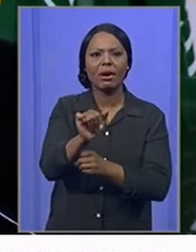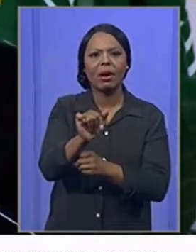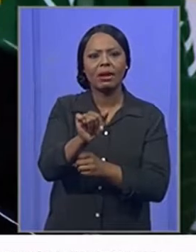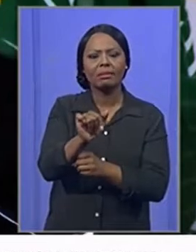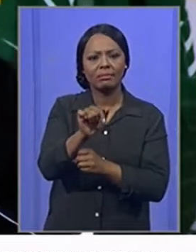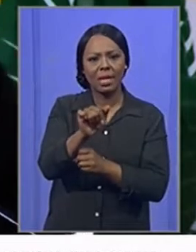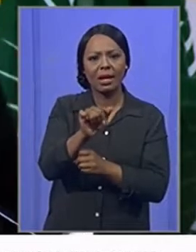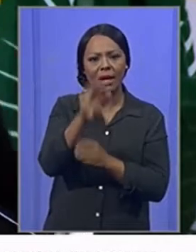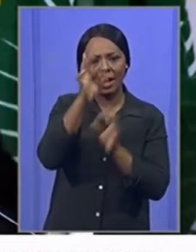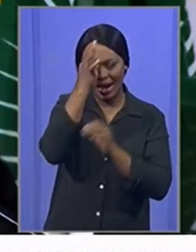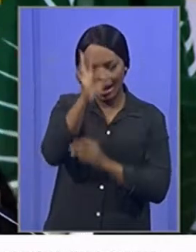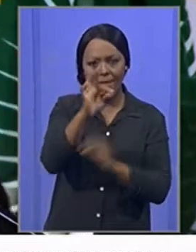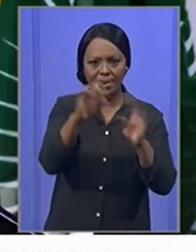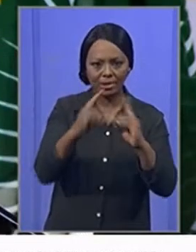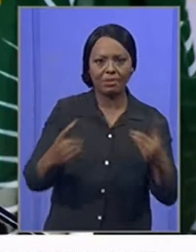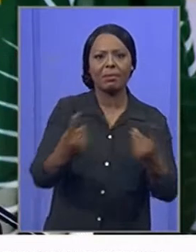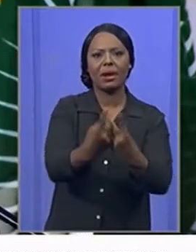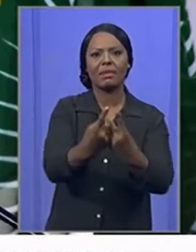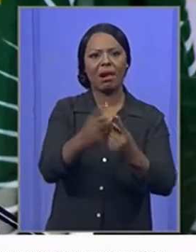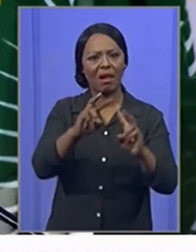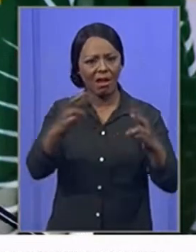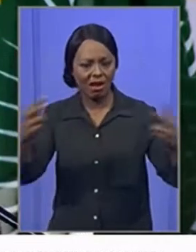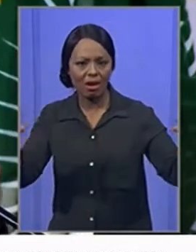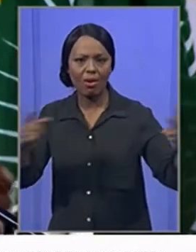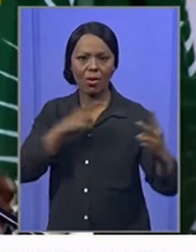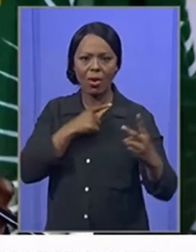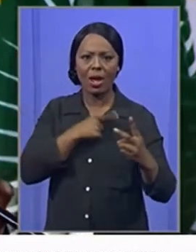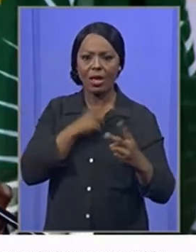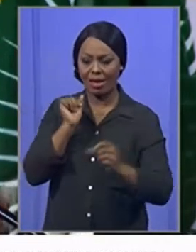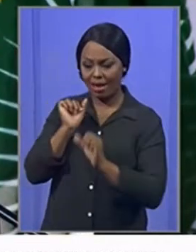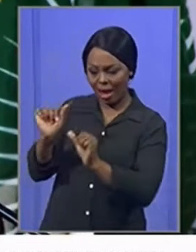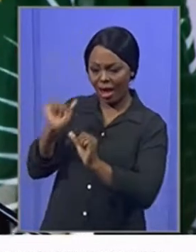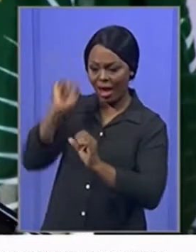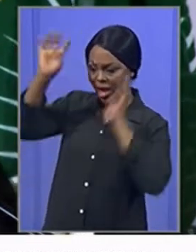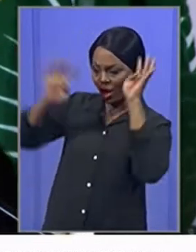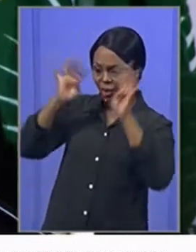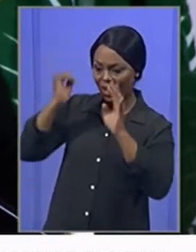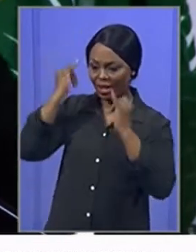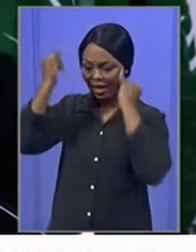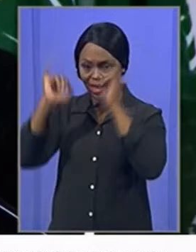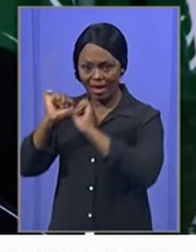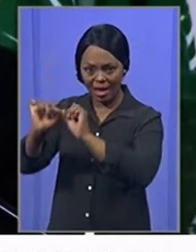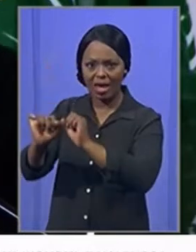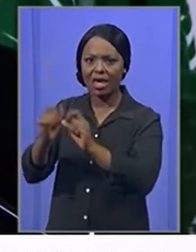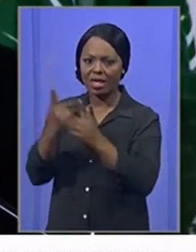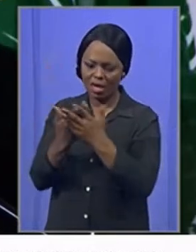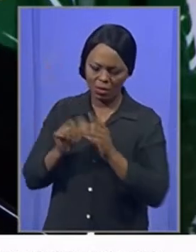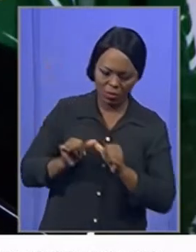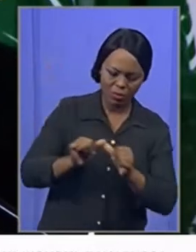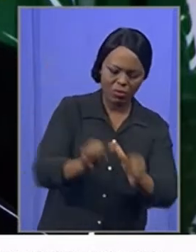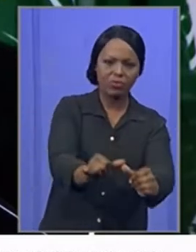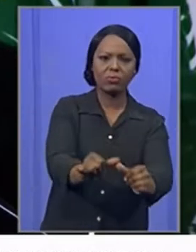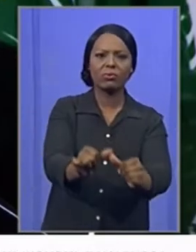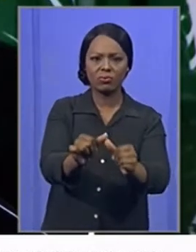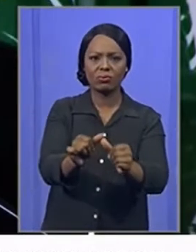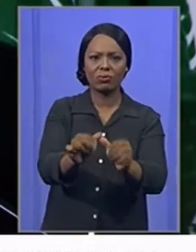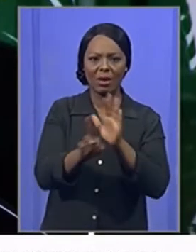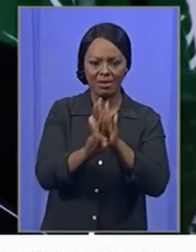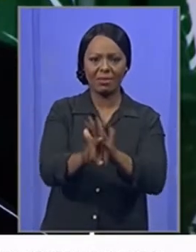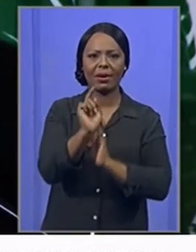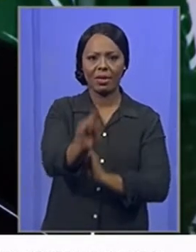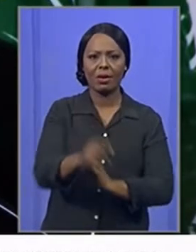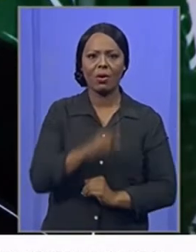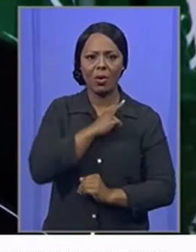service, to contribute to the innovative applications that we want to bring into the public